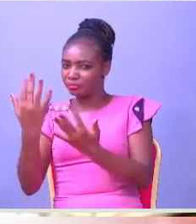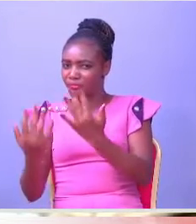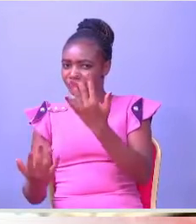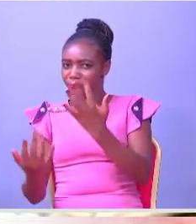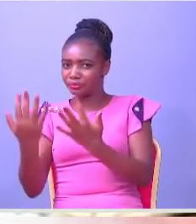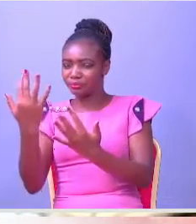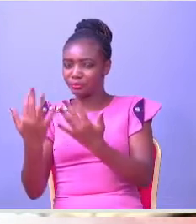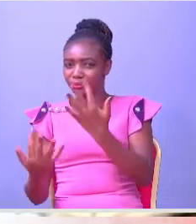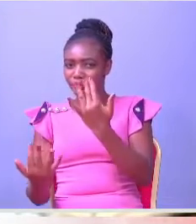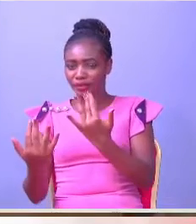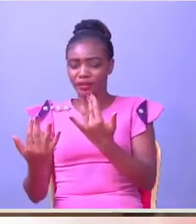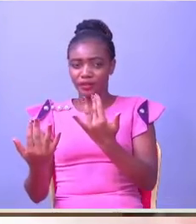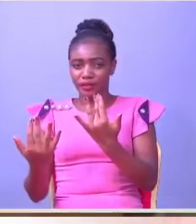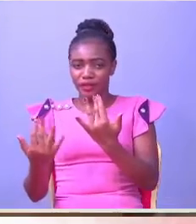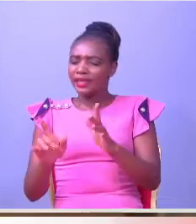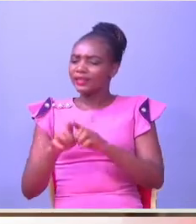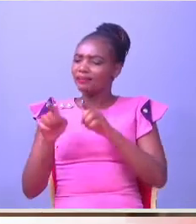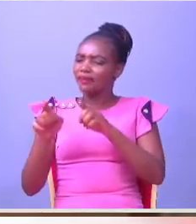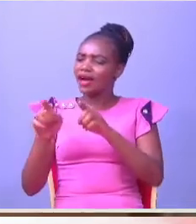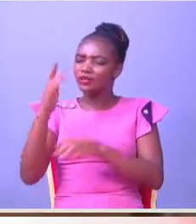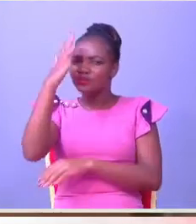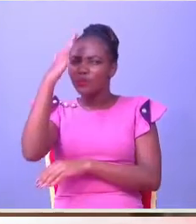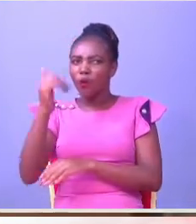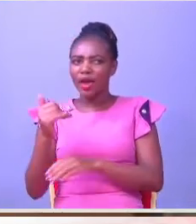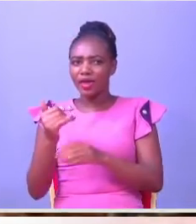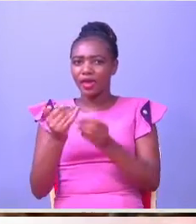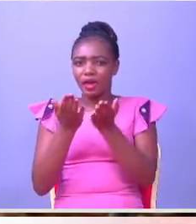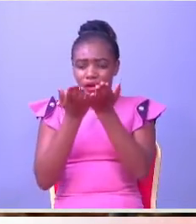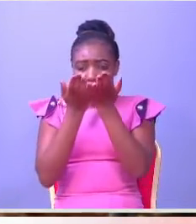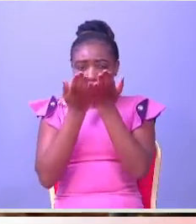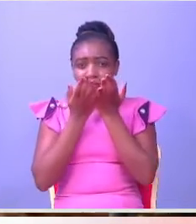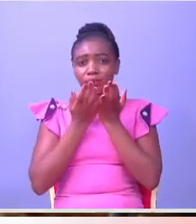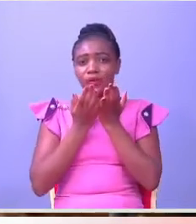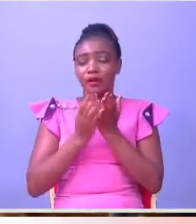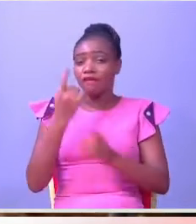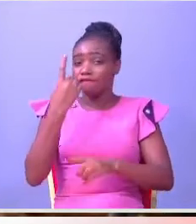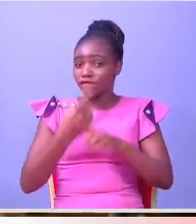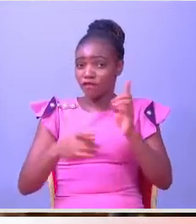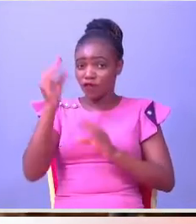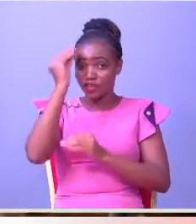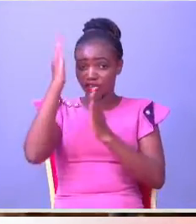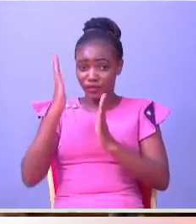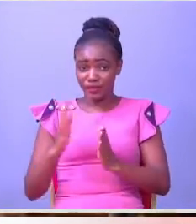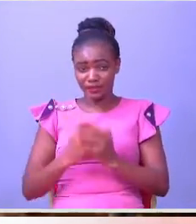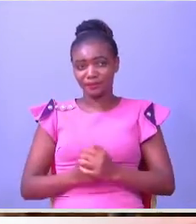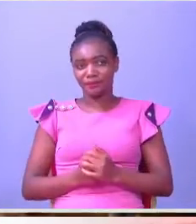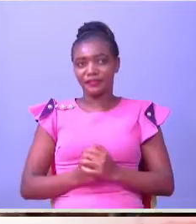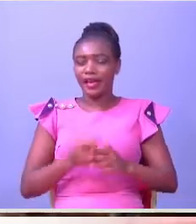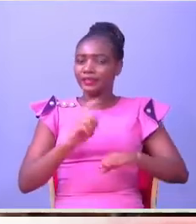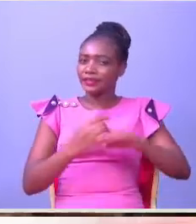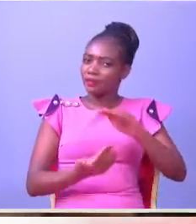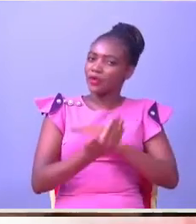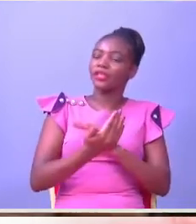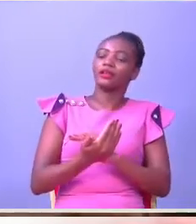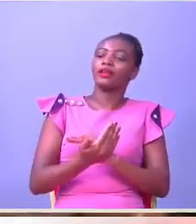Banda sublocations, accusing them of bewitching a Form 4 student. Ambao sasa ifika asubuhi akapatikana